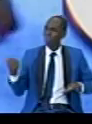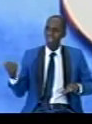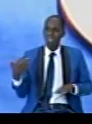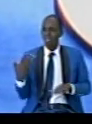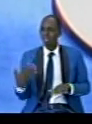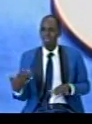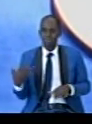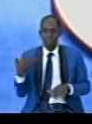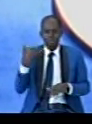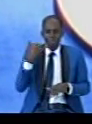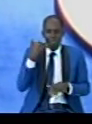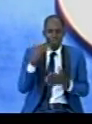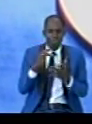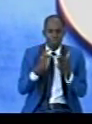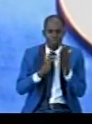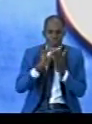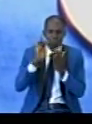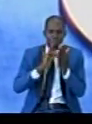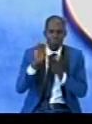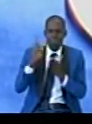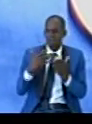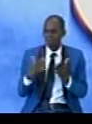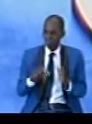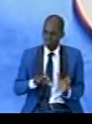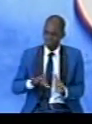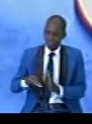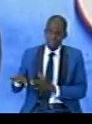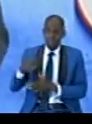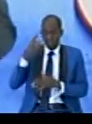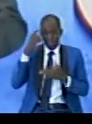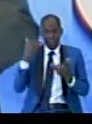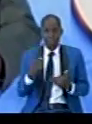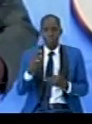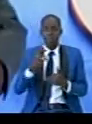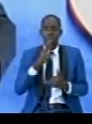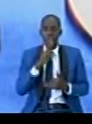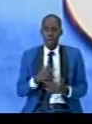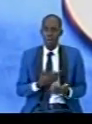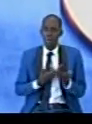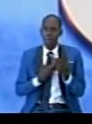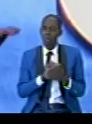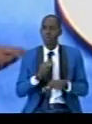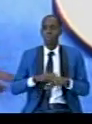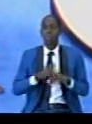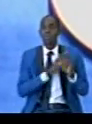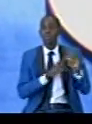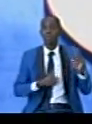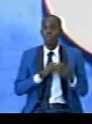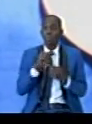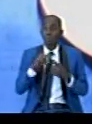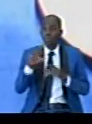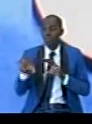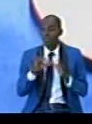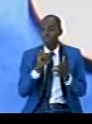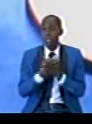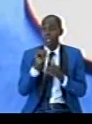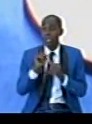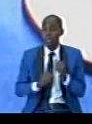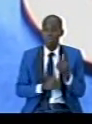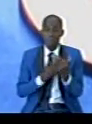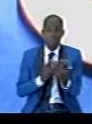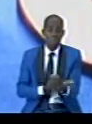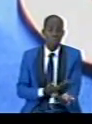handles have to go aside, because now you're waiting on the Lord. It is when you do that every morning and